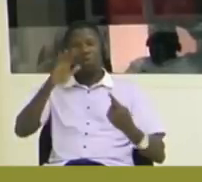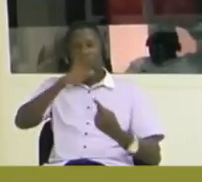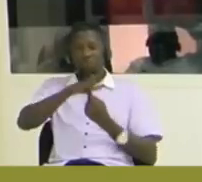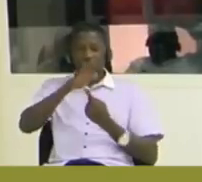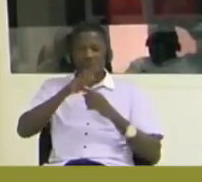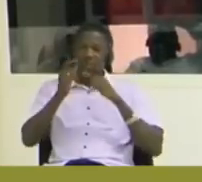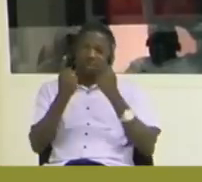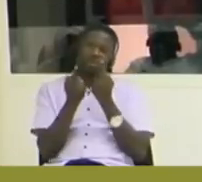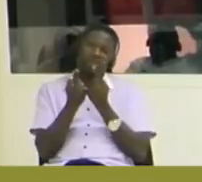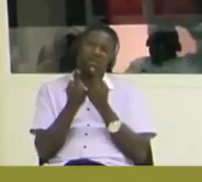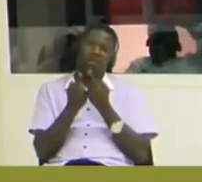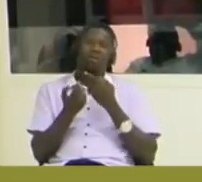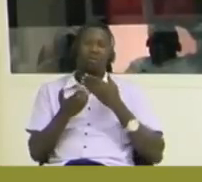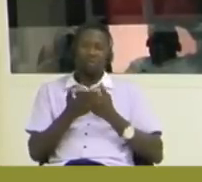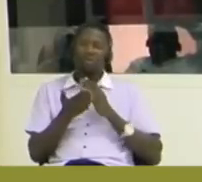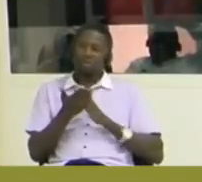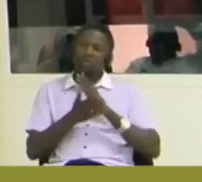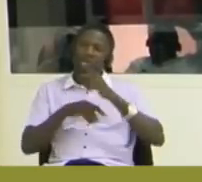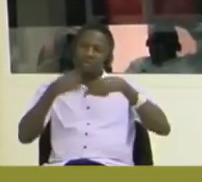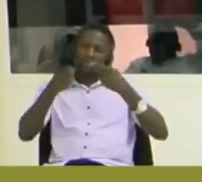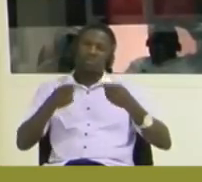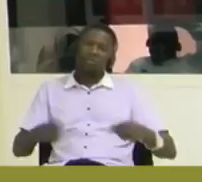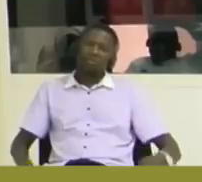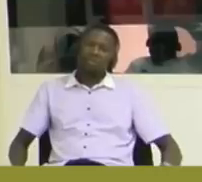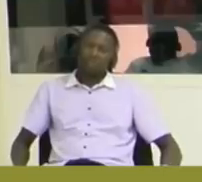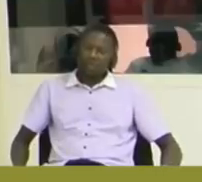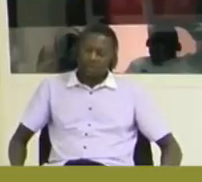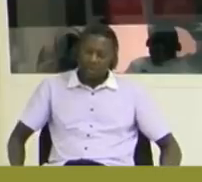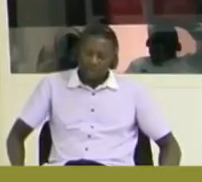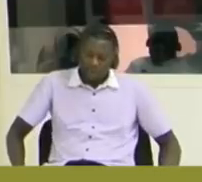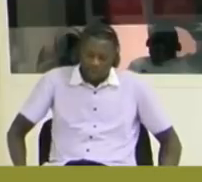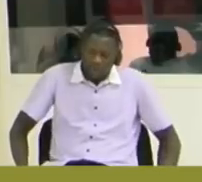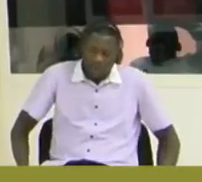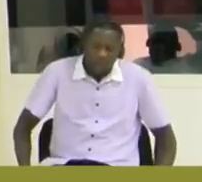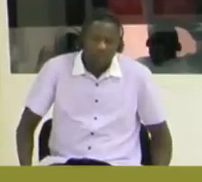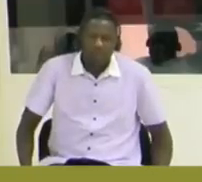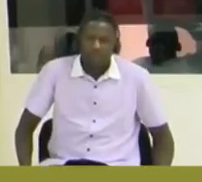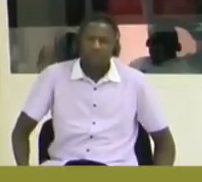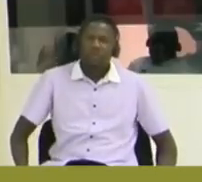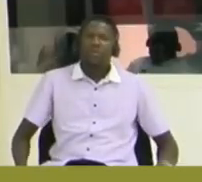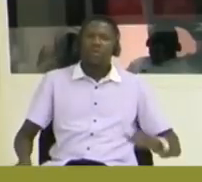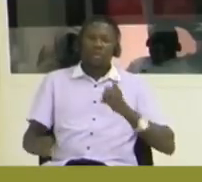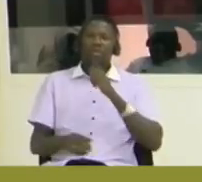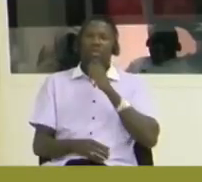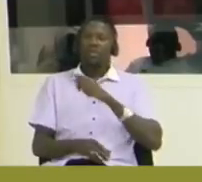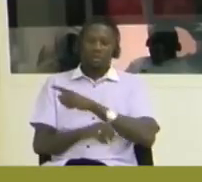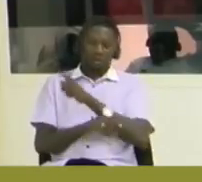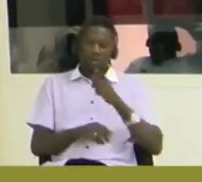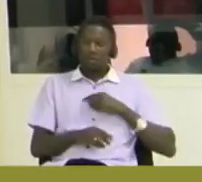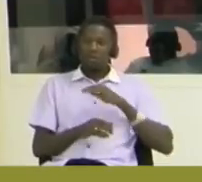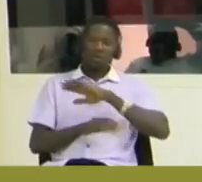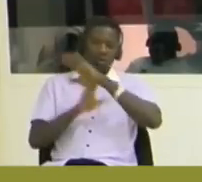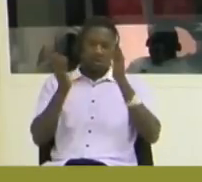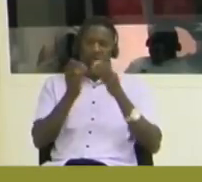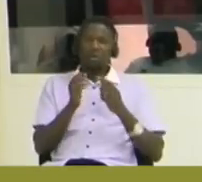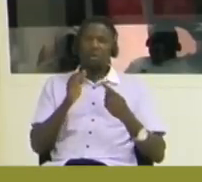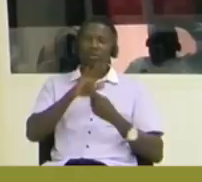issues. Proceed, please. Yes, sir. They are all important issues. Yes. Secondly,